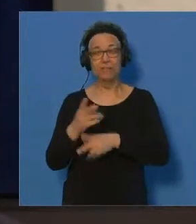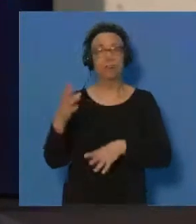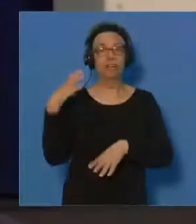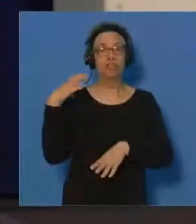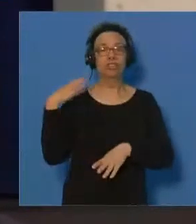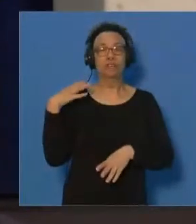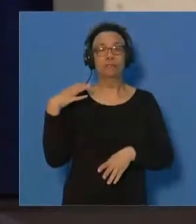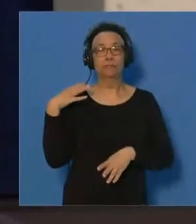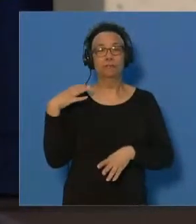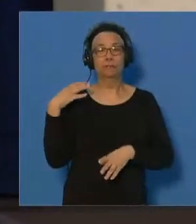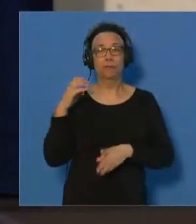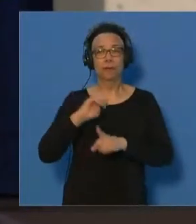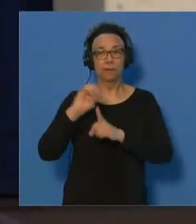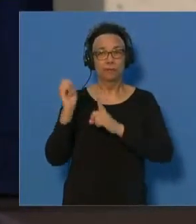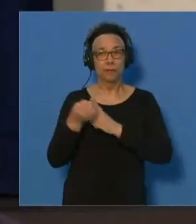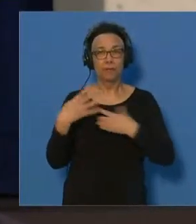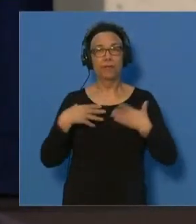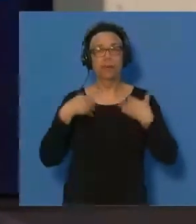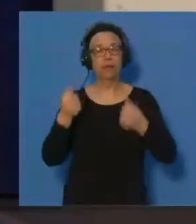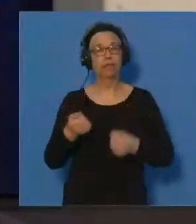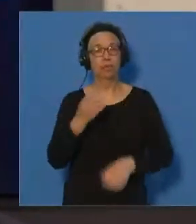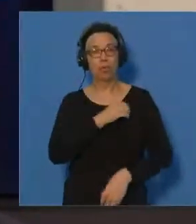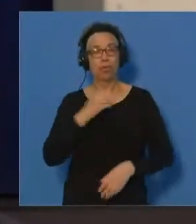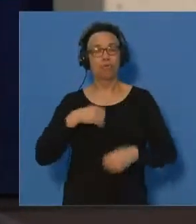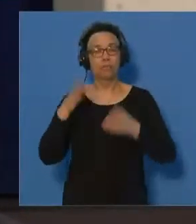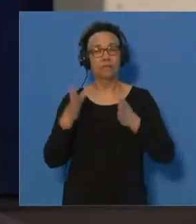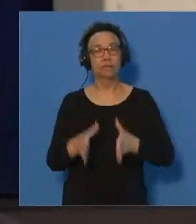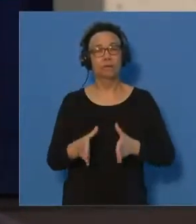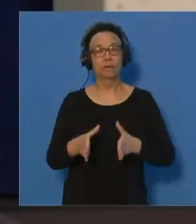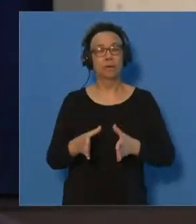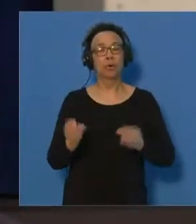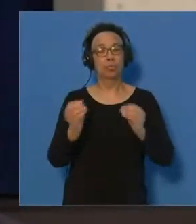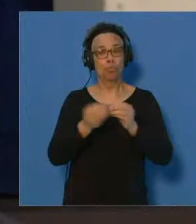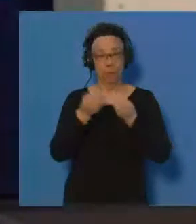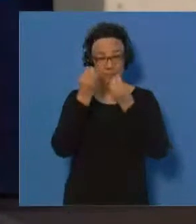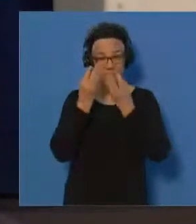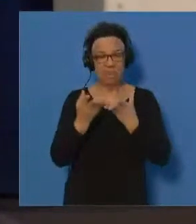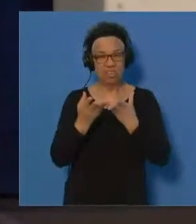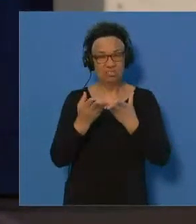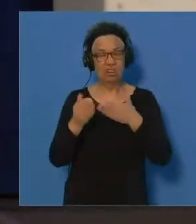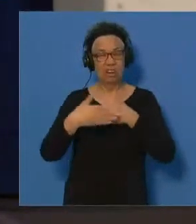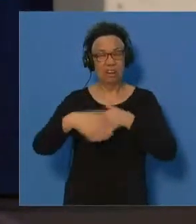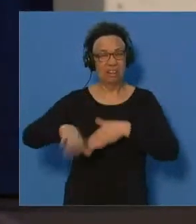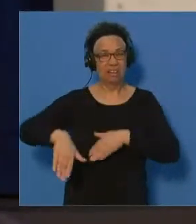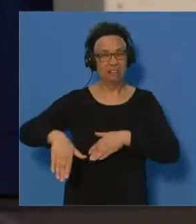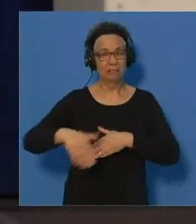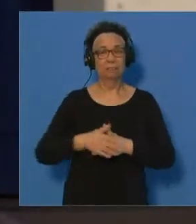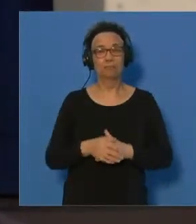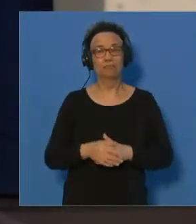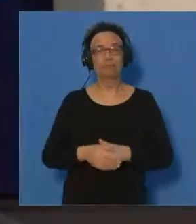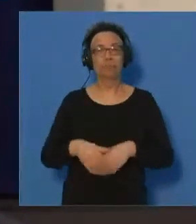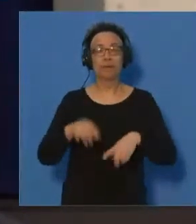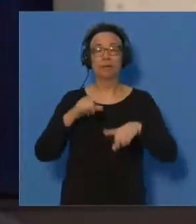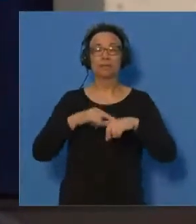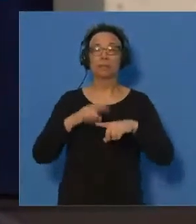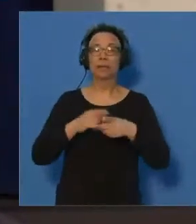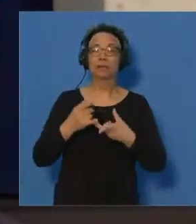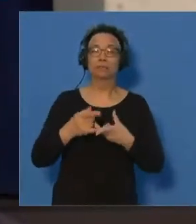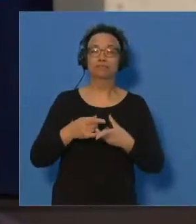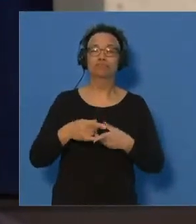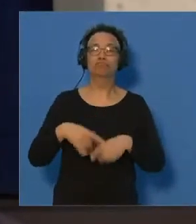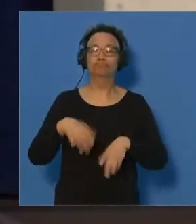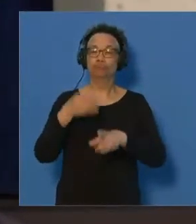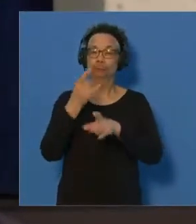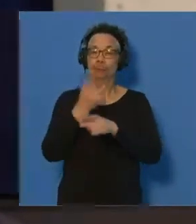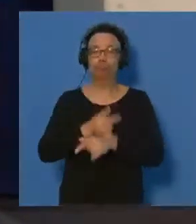attend calls to required businesses. More details will follow. Tobacco and wholesalers. Alcohol